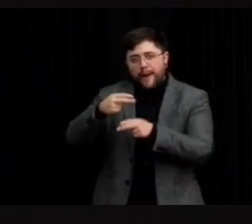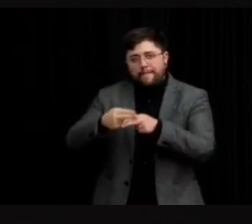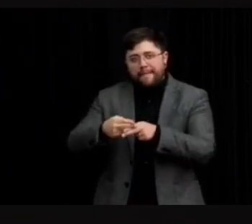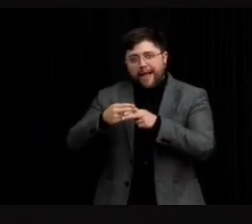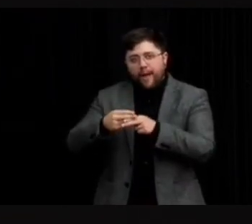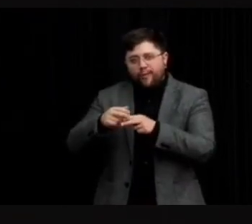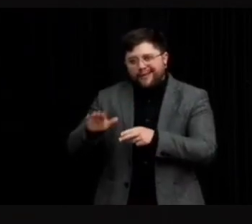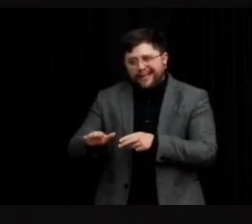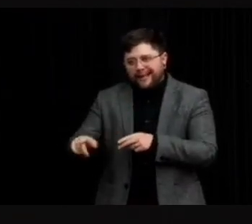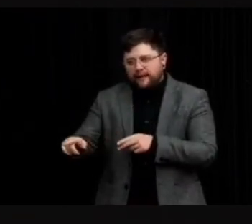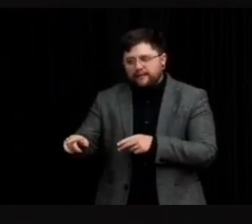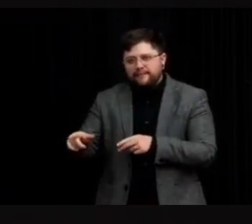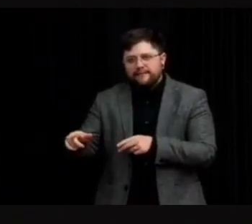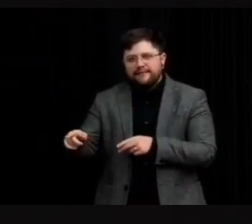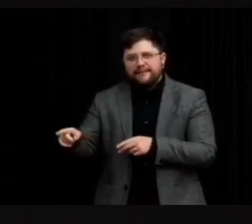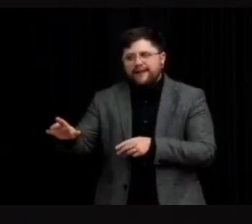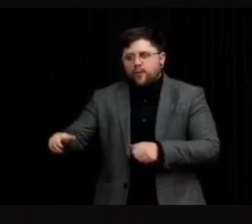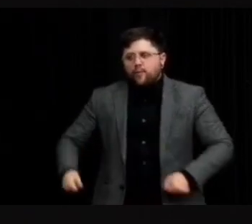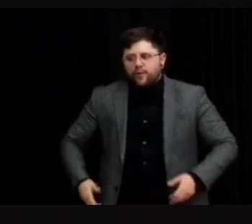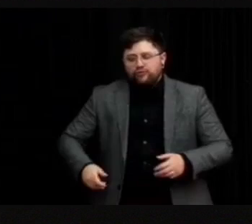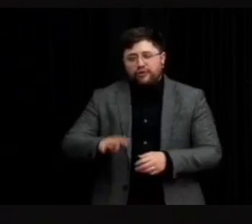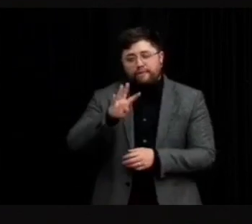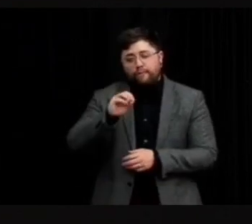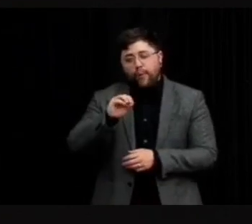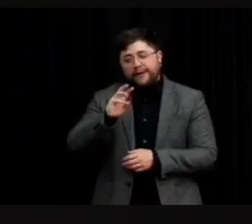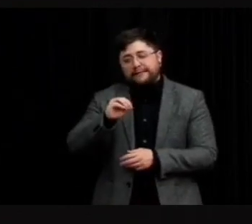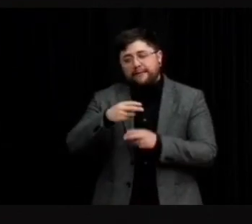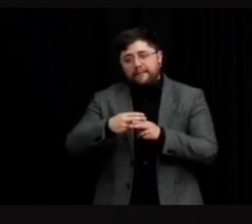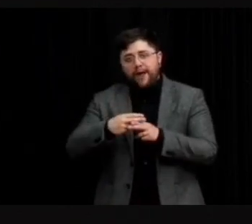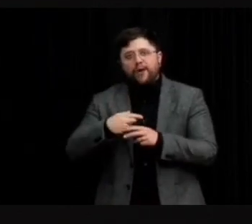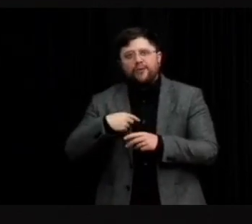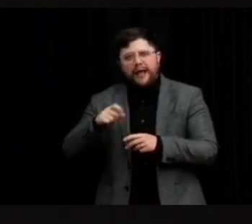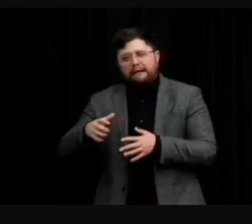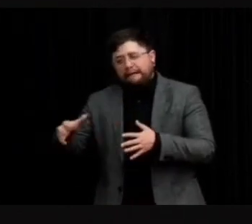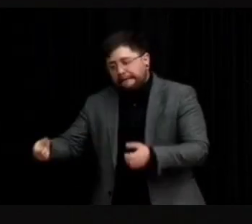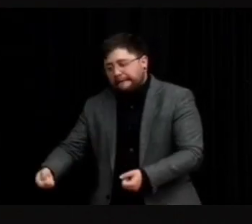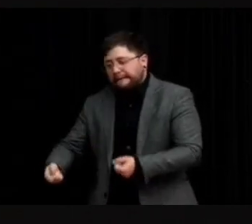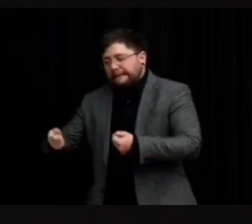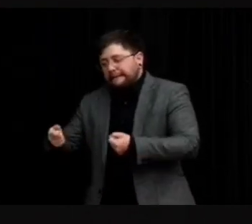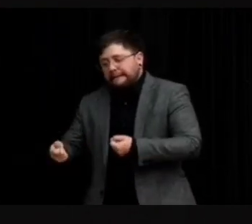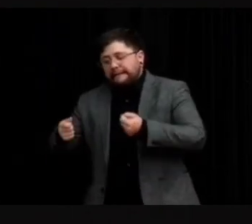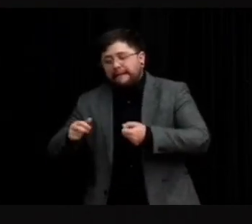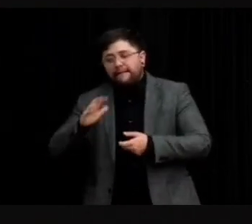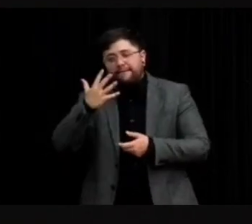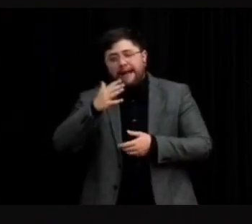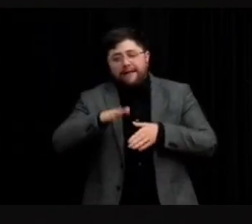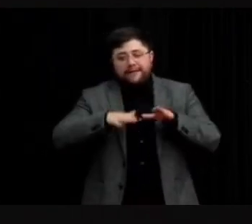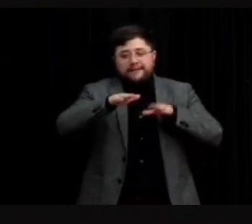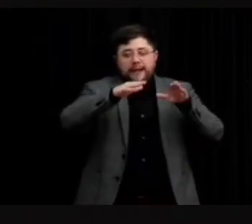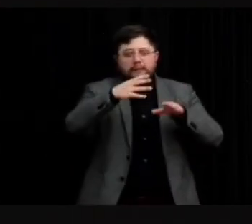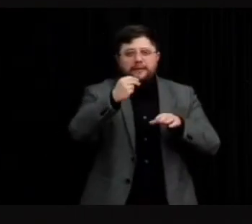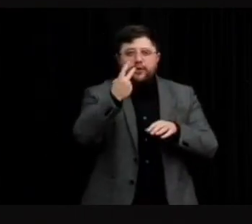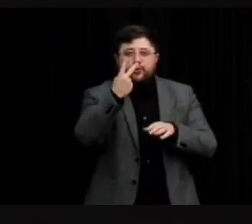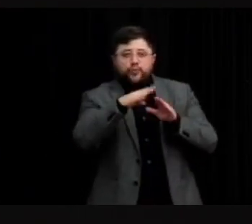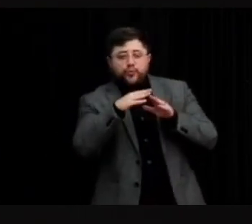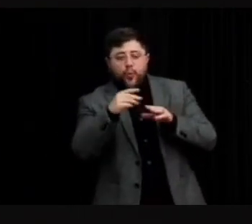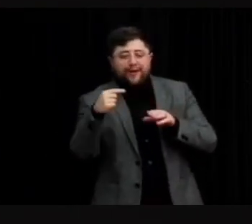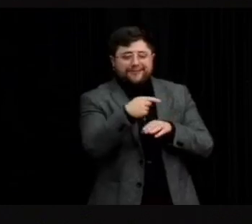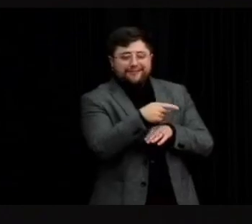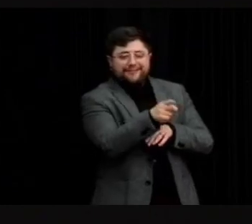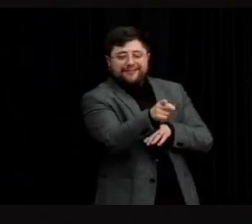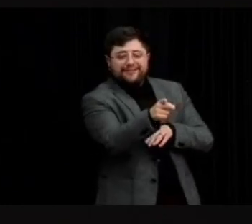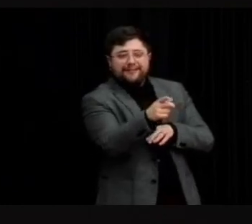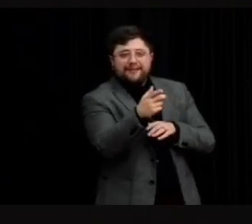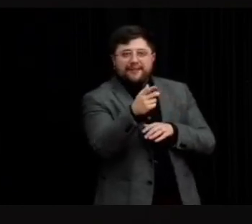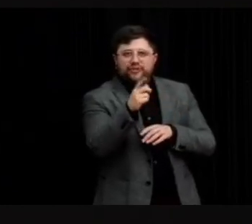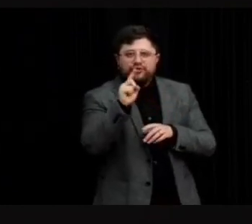in a 40 to 60-pound wheelchair up 5 steps through 2 doors and around a 90-degree corner to get in and out of our house, right?